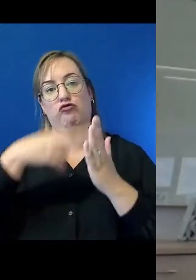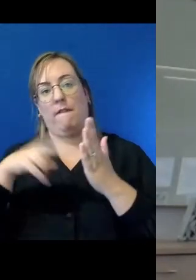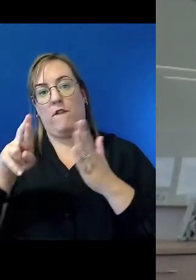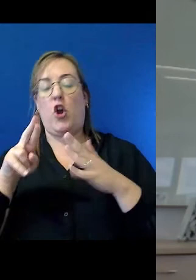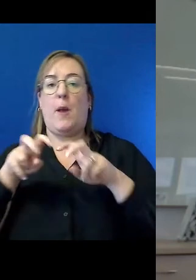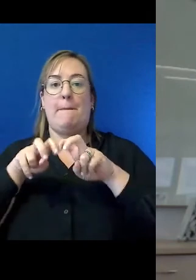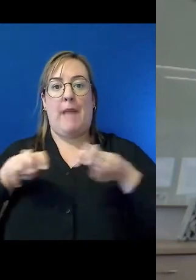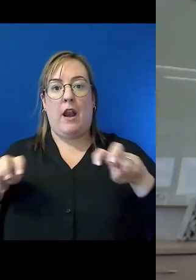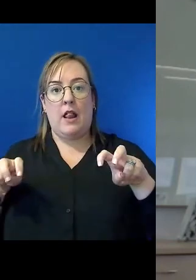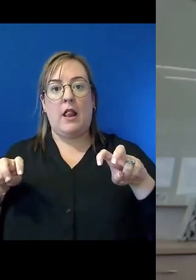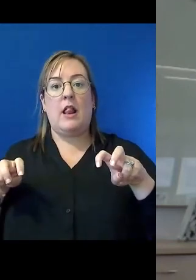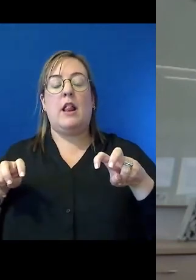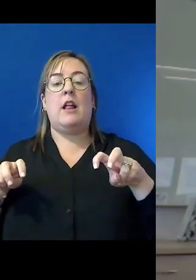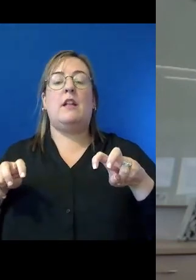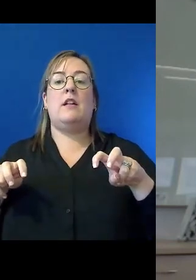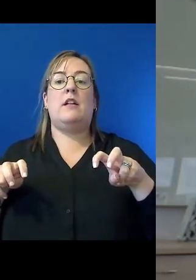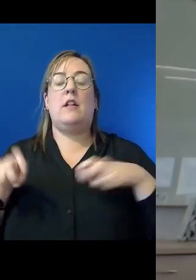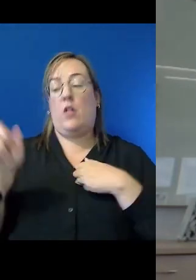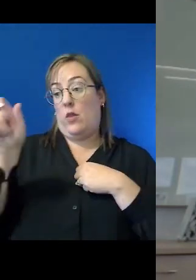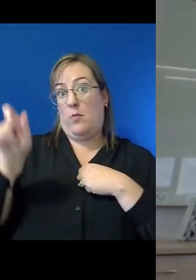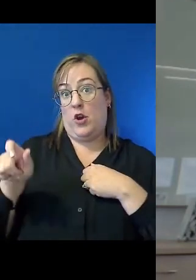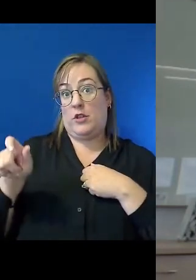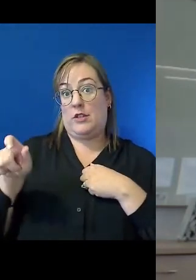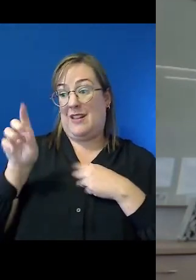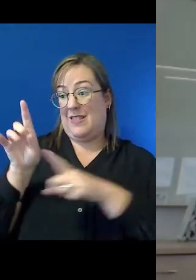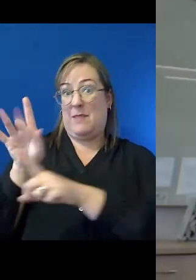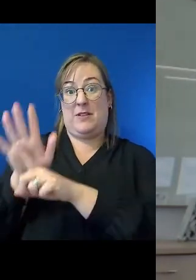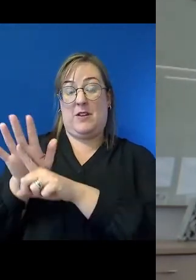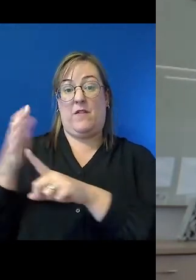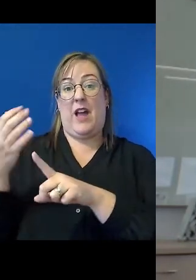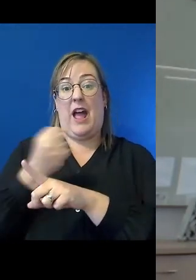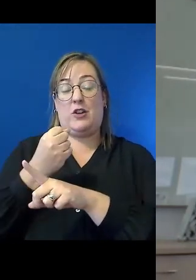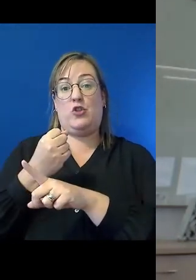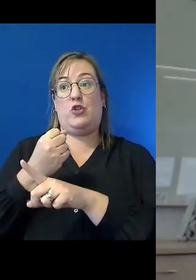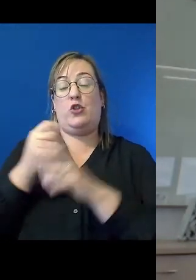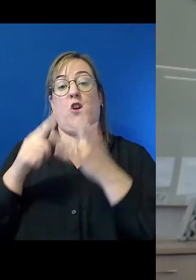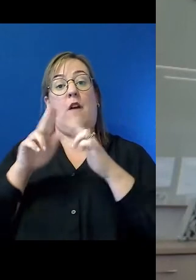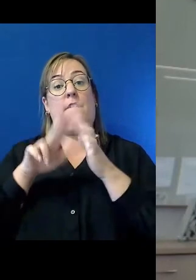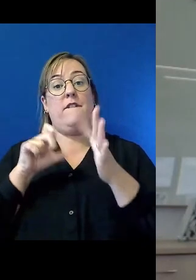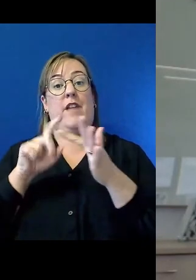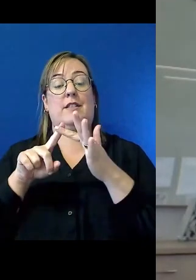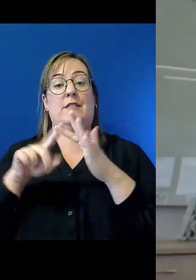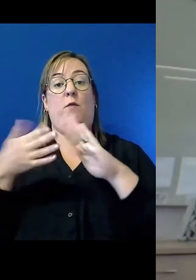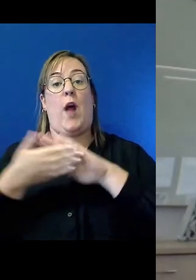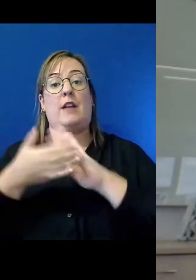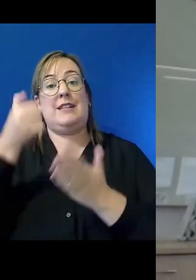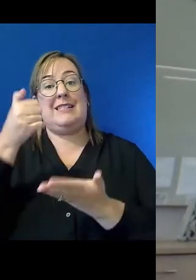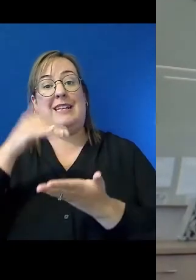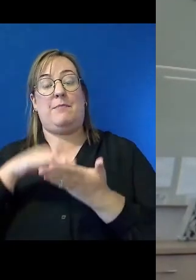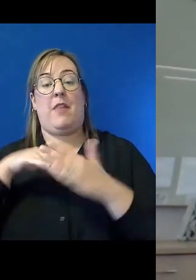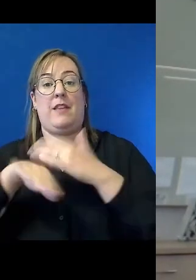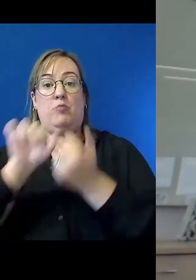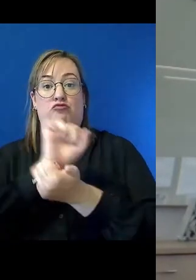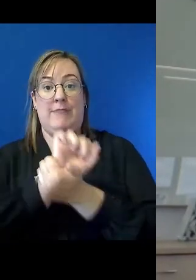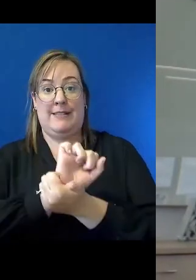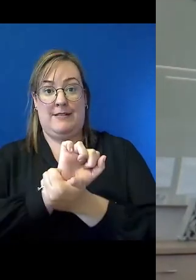person had to commit an offence of 6 months imprisonment or less, had to be 17 years of age,